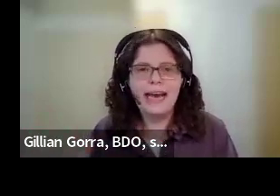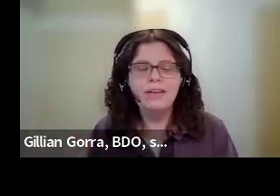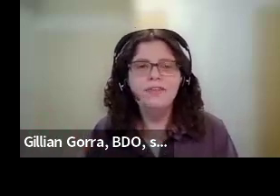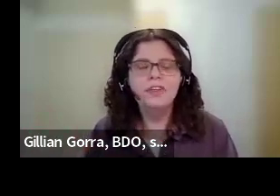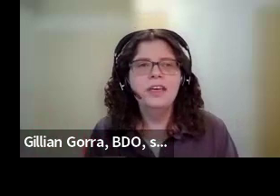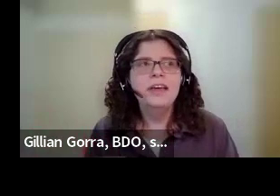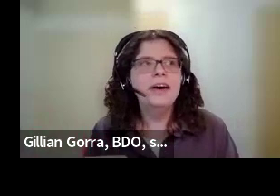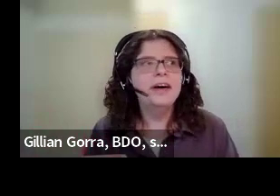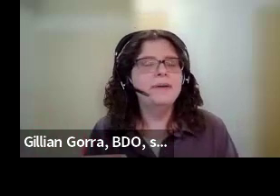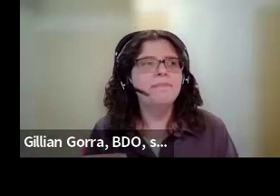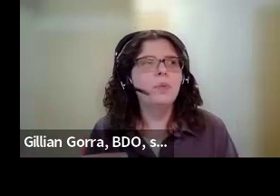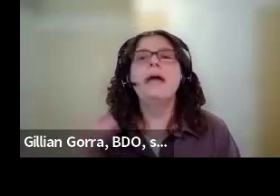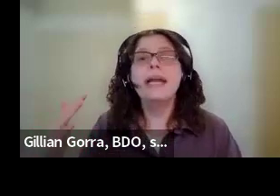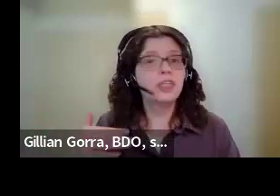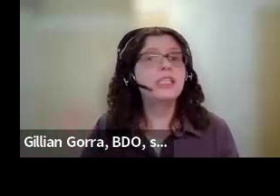actually